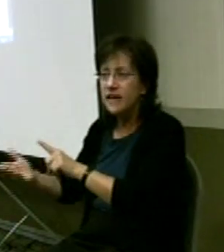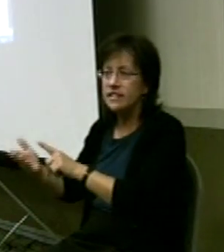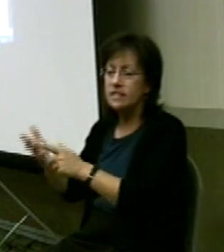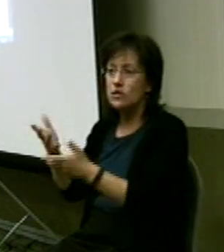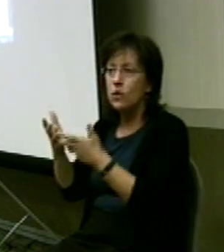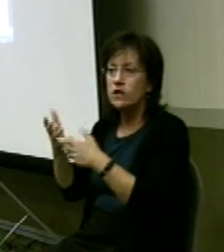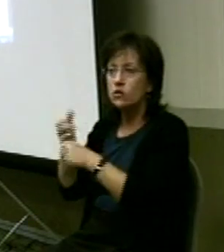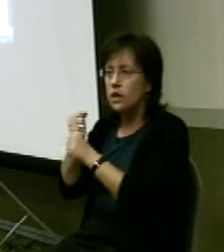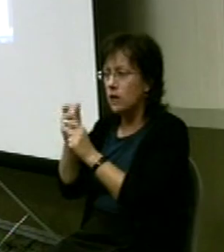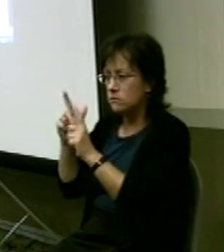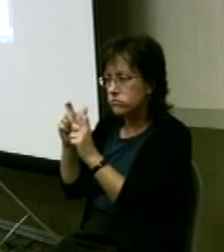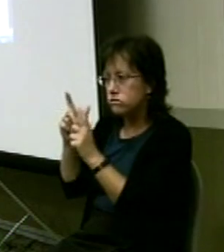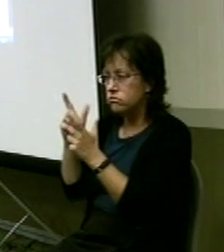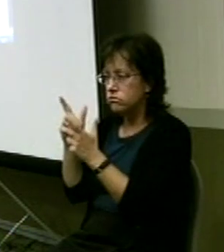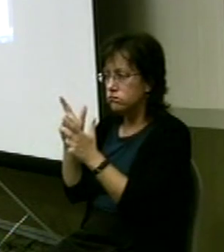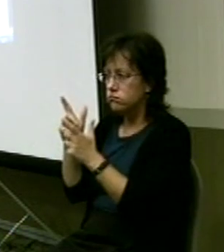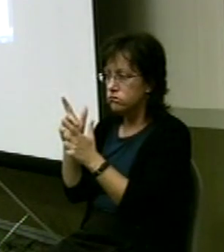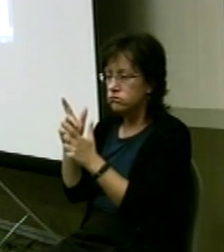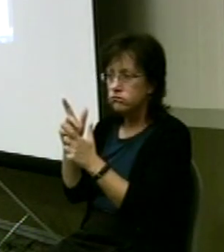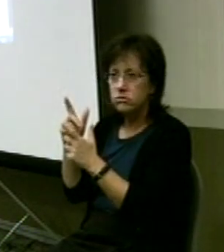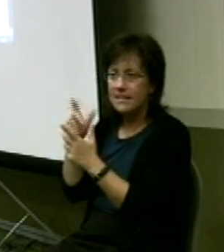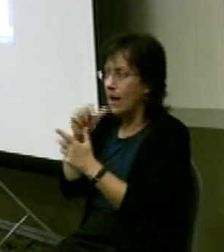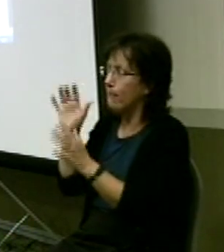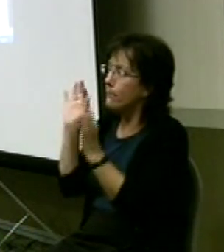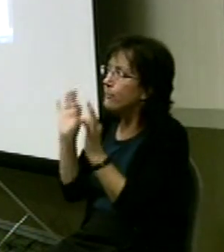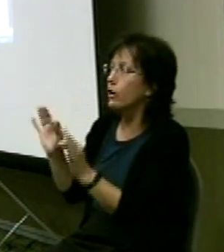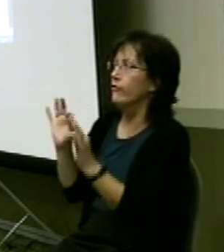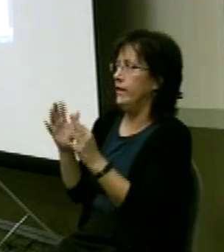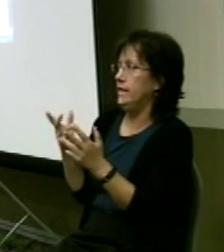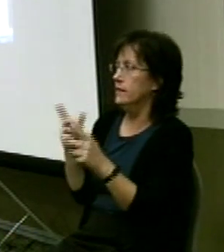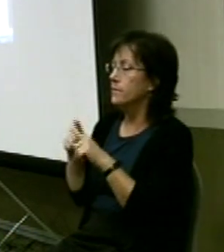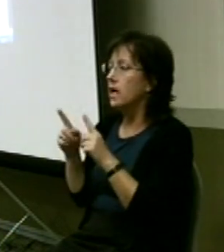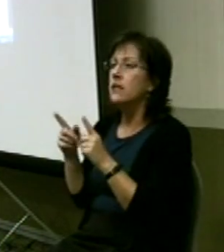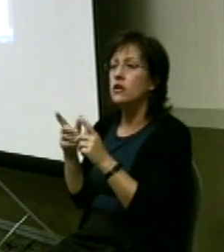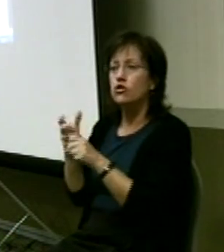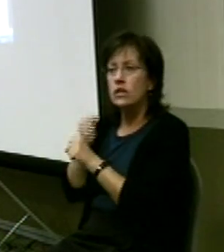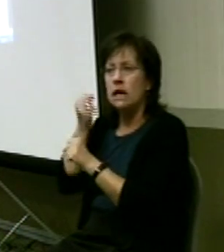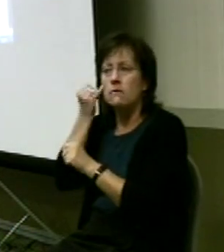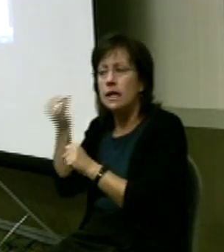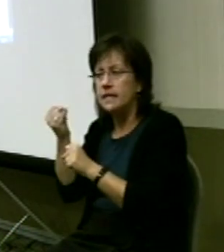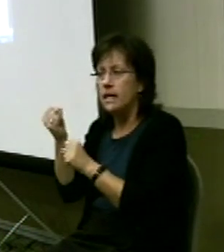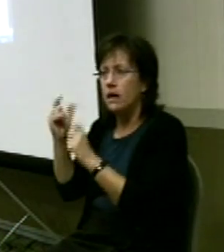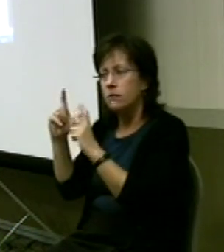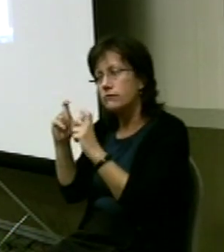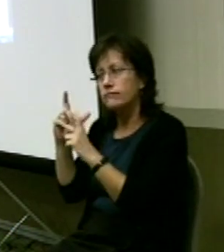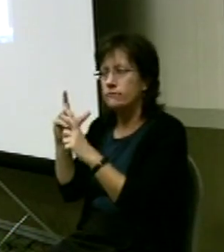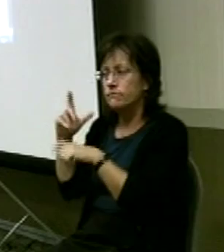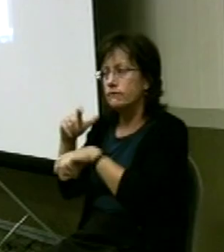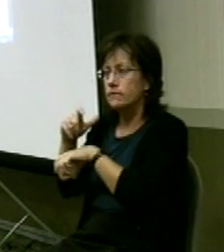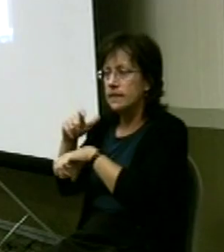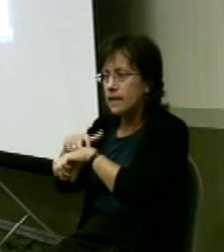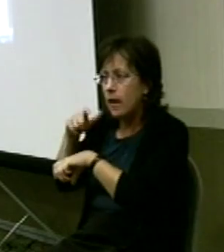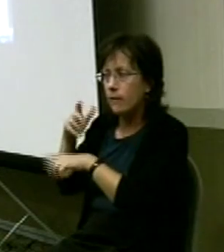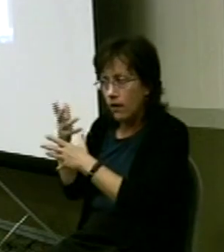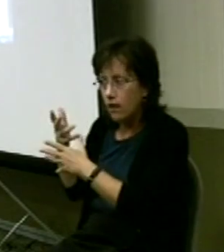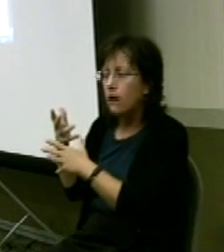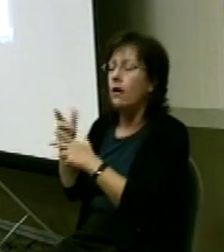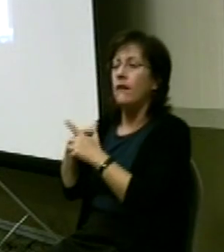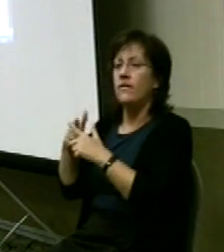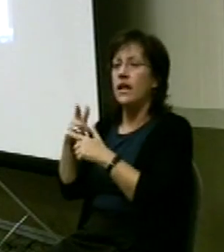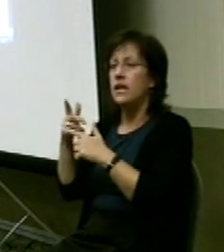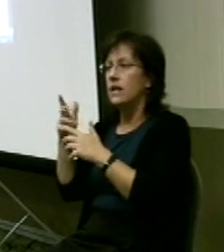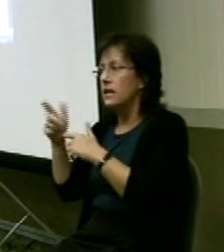you're basically, you want to get a snapshot of the kid. It's not a perfect snapshot, But you want to get a snapshot that you can then later on, after